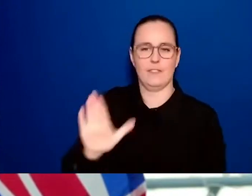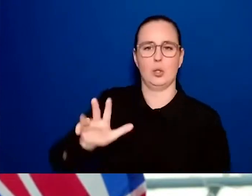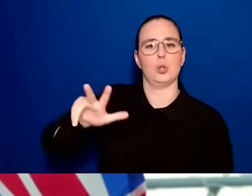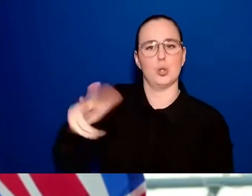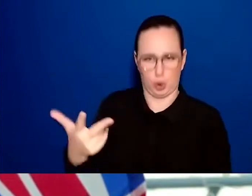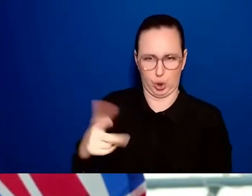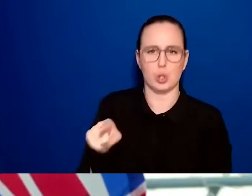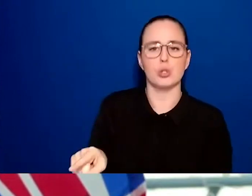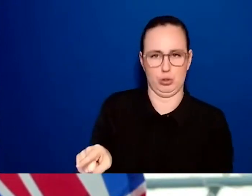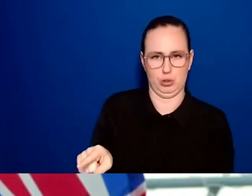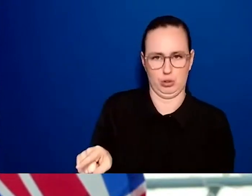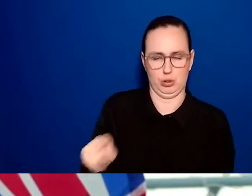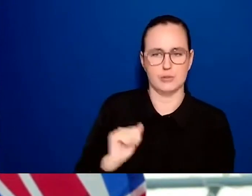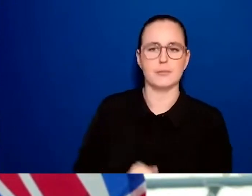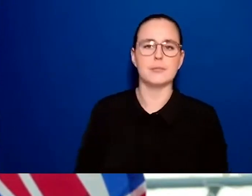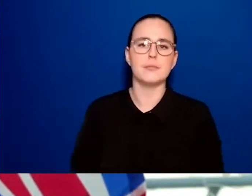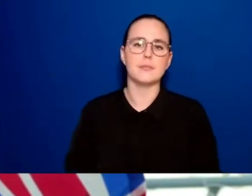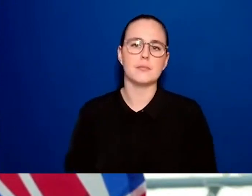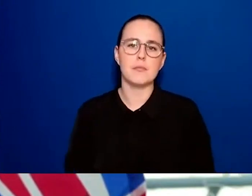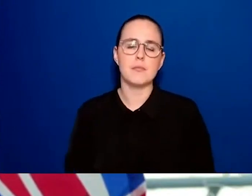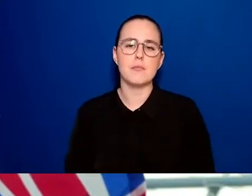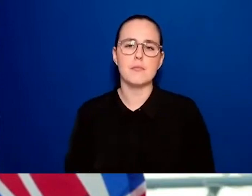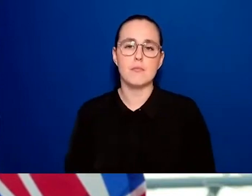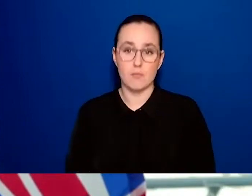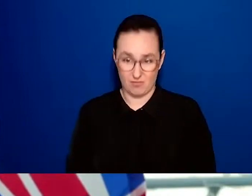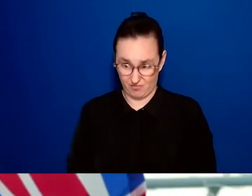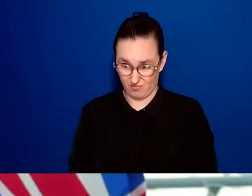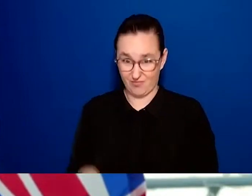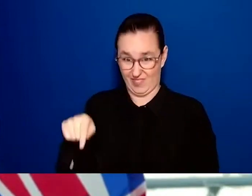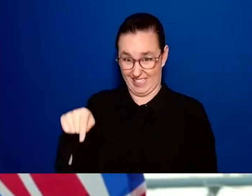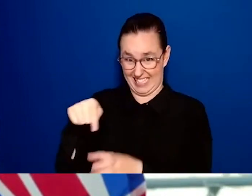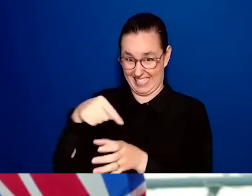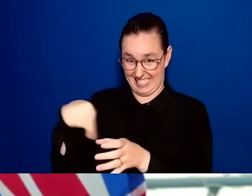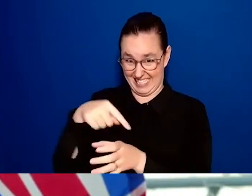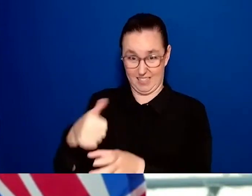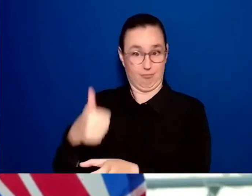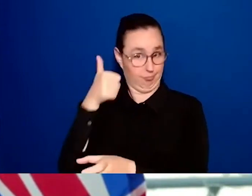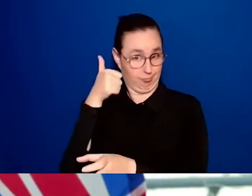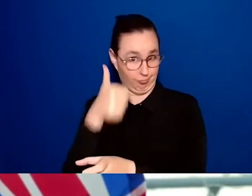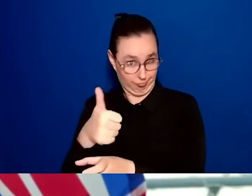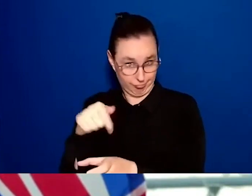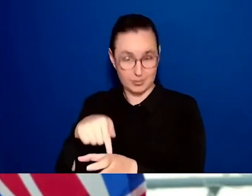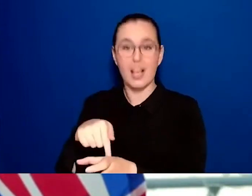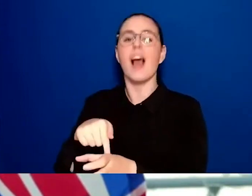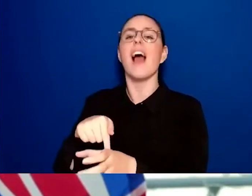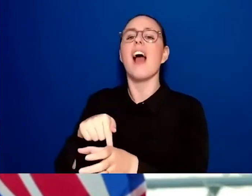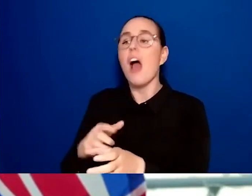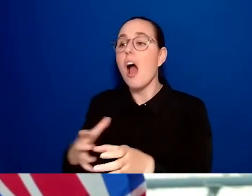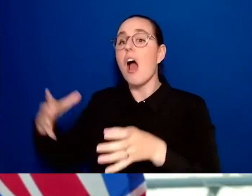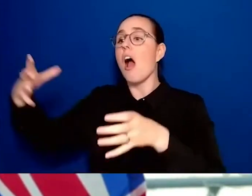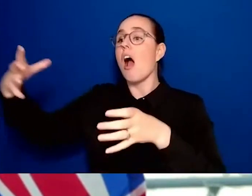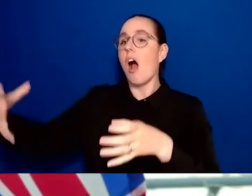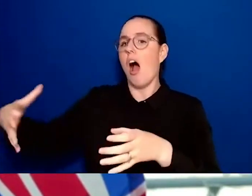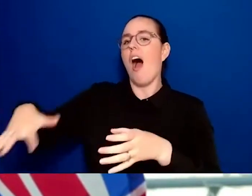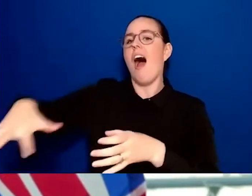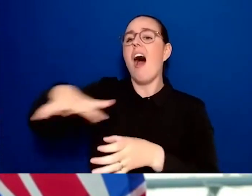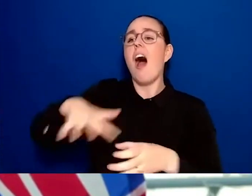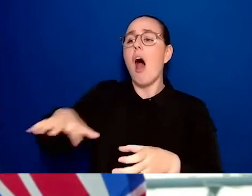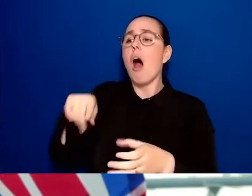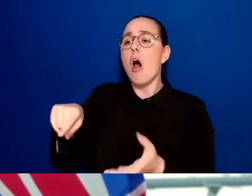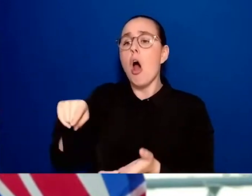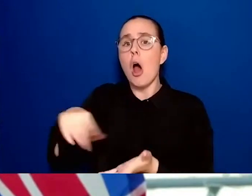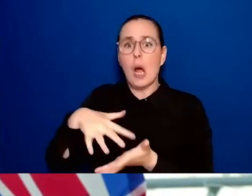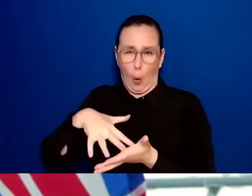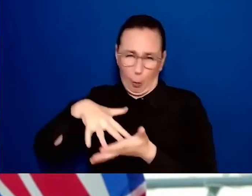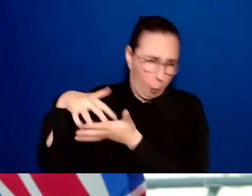second group of people, about 120,000 people in BC, who are moderately immunocompromised, who are also identified